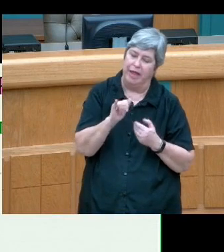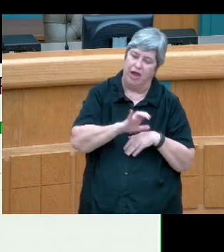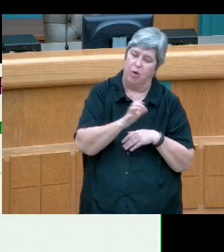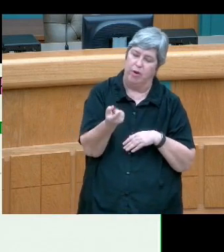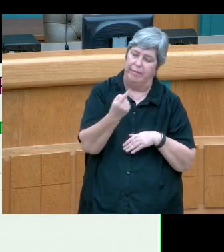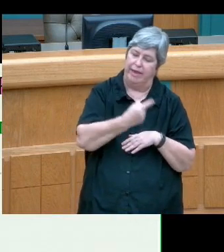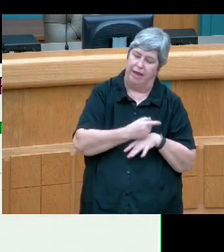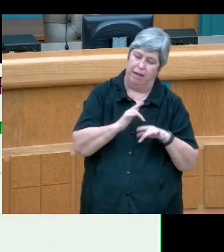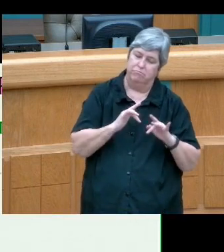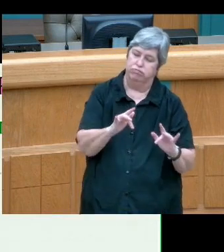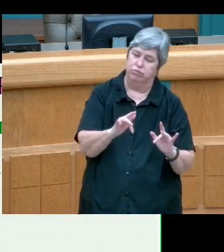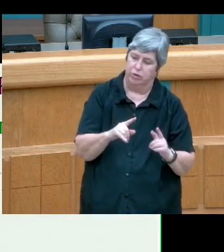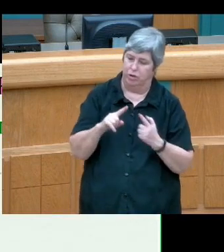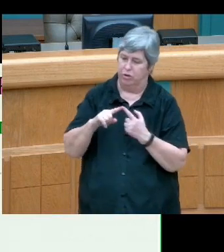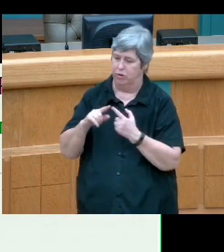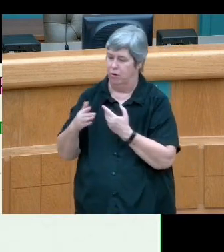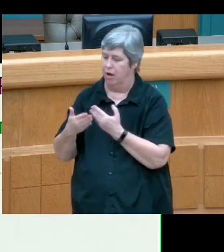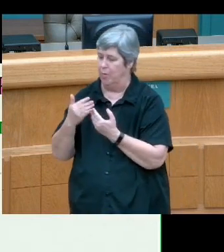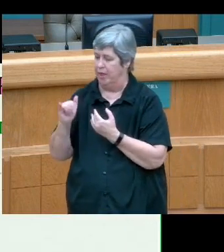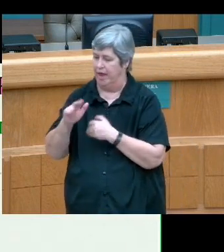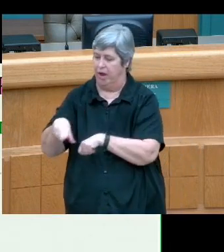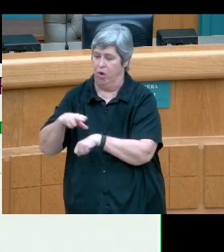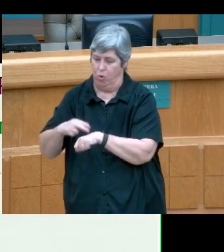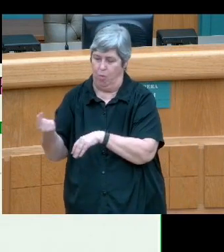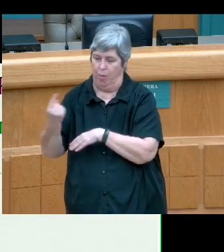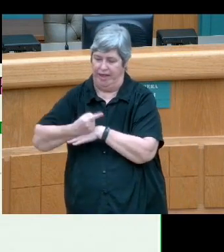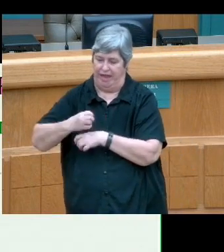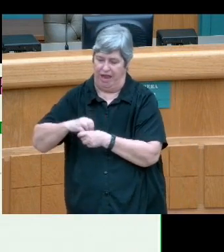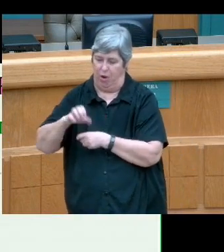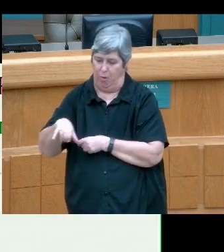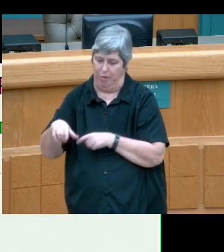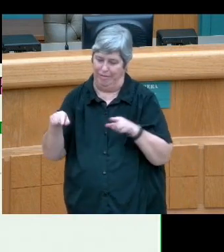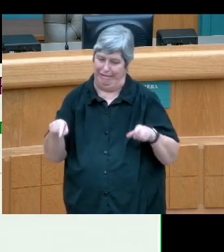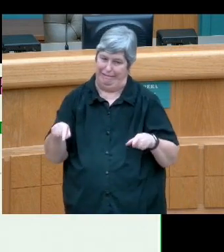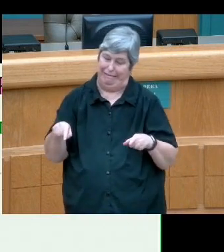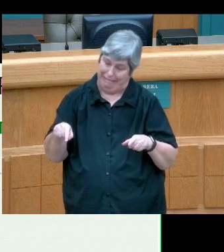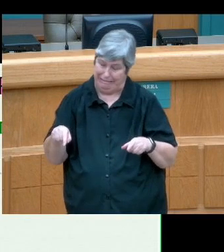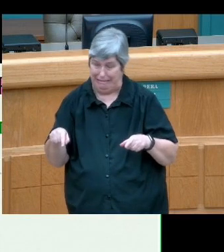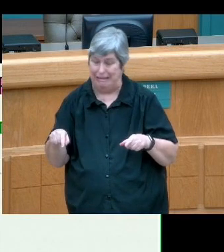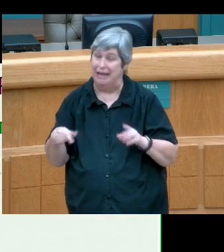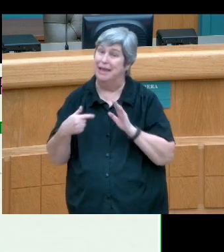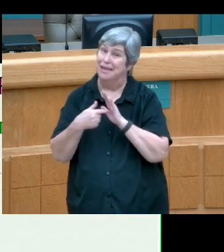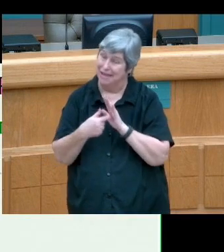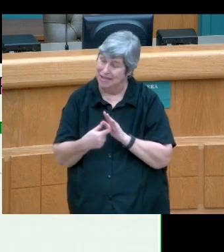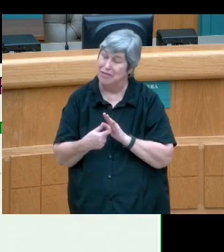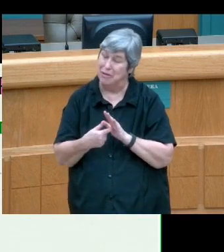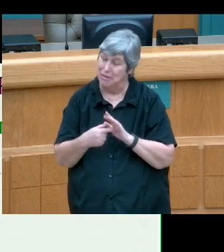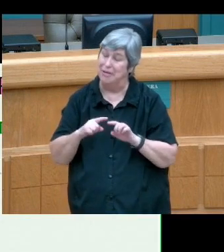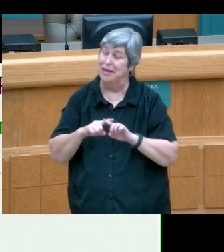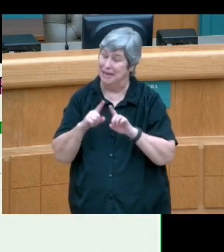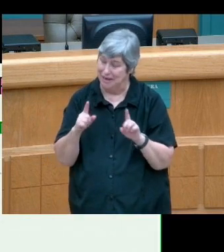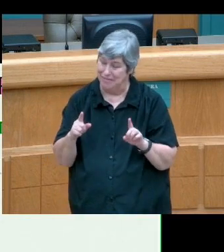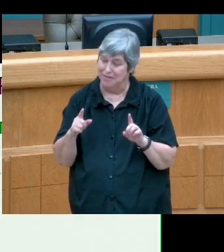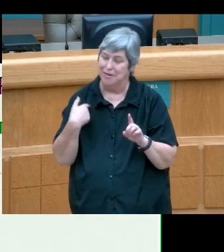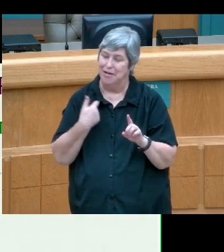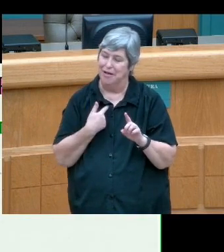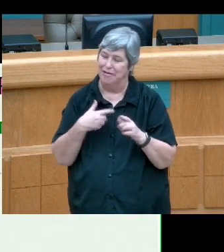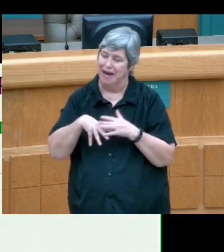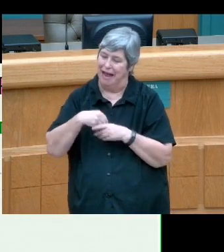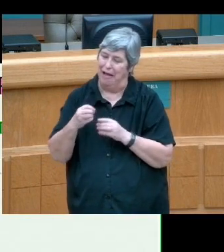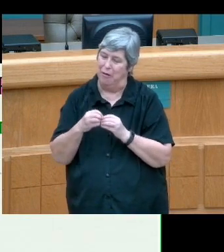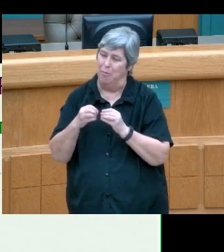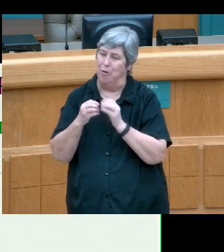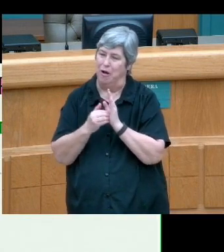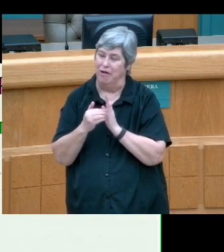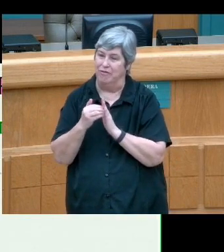it looking like almost a normal day in Corpus Christi. And so it does show that difference. You'll also notice